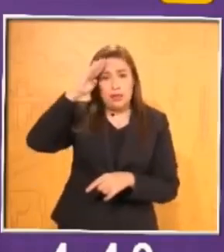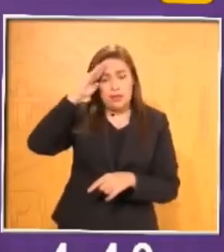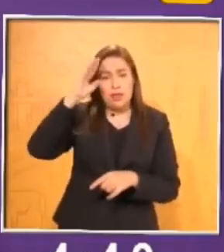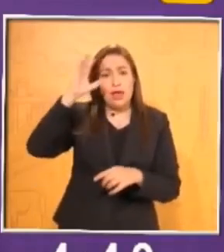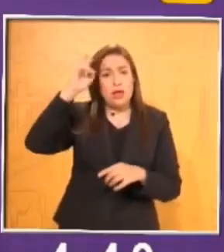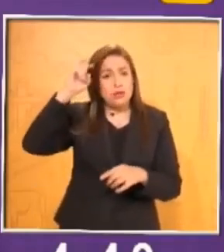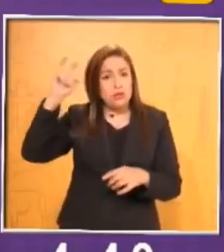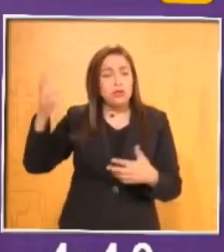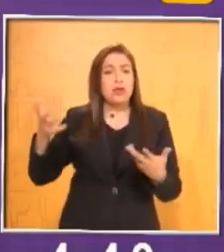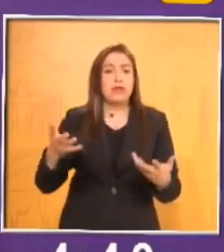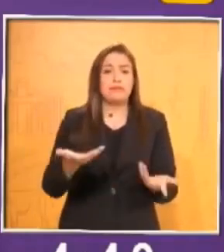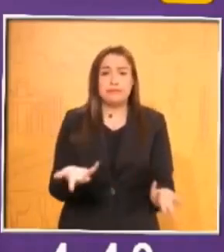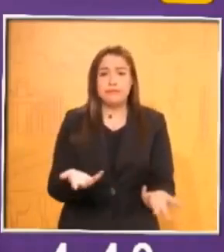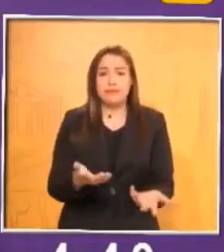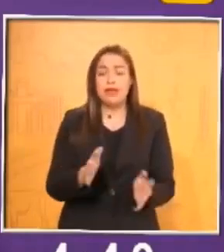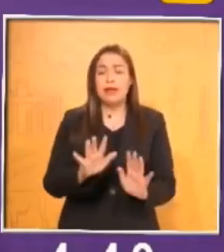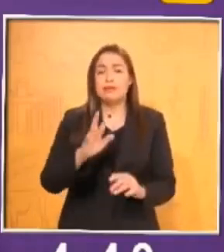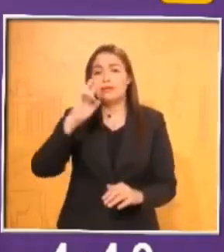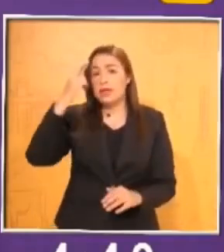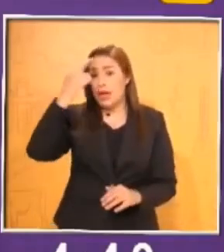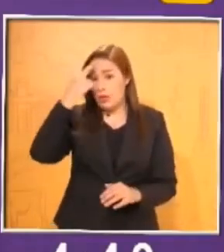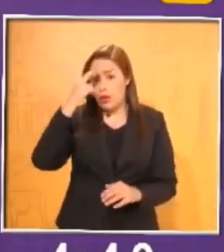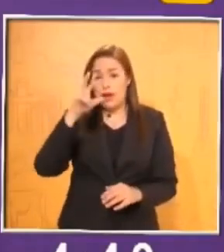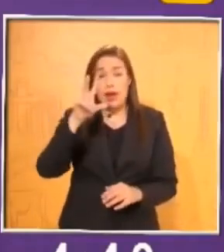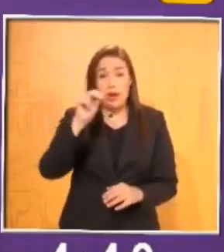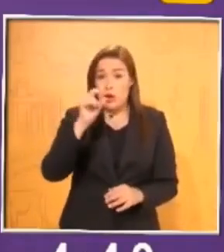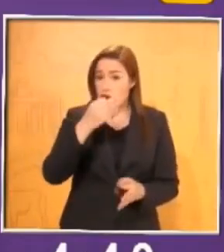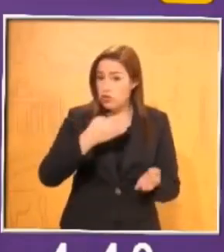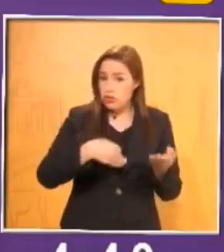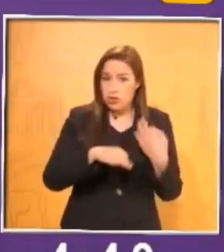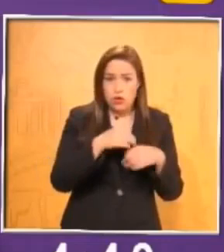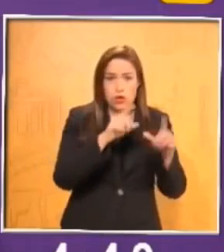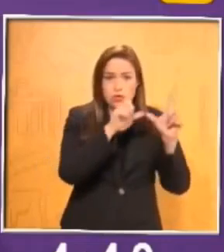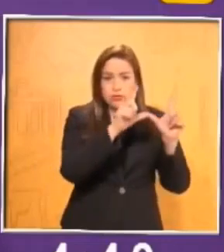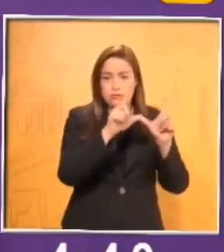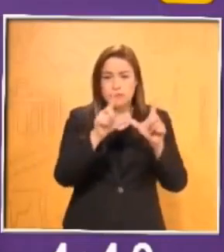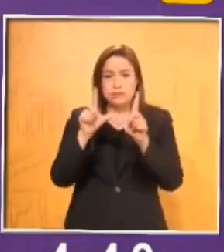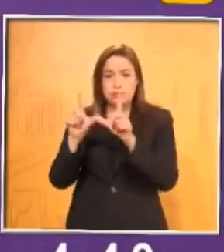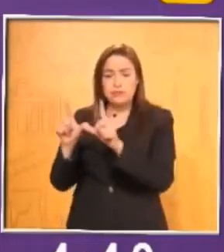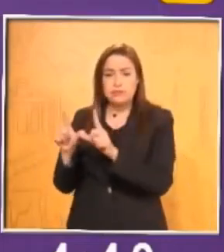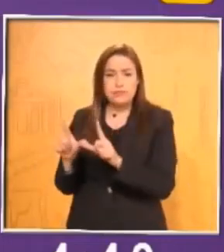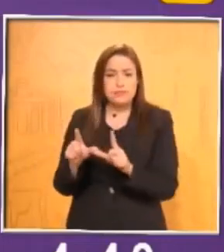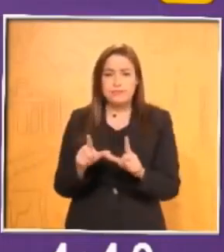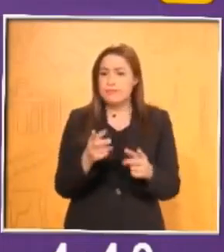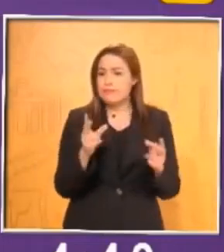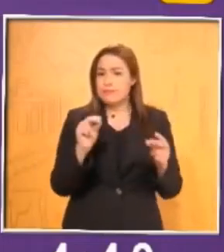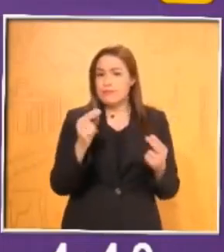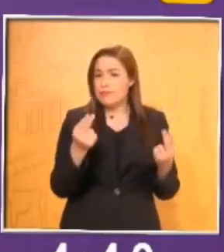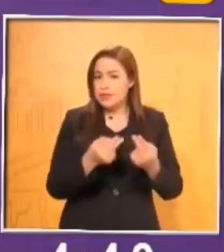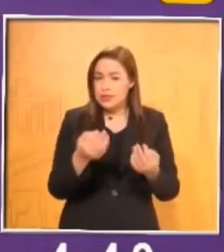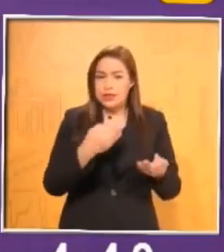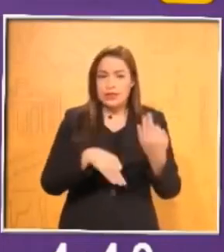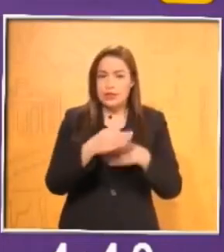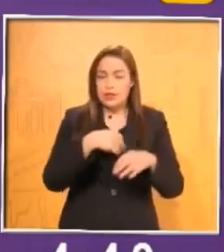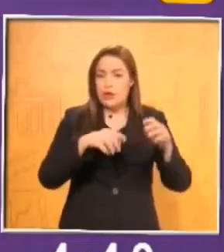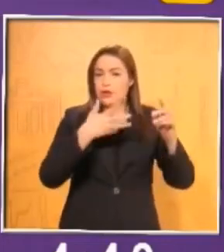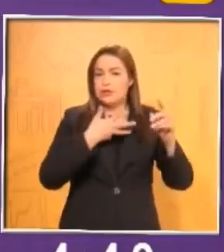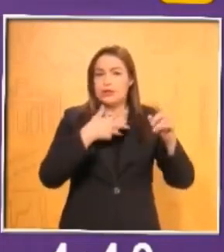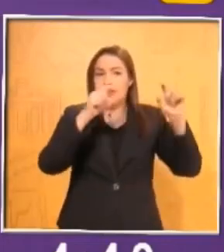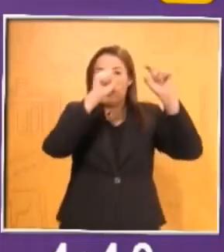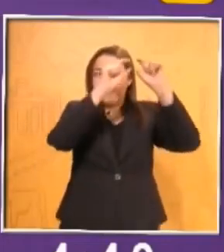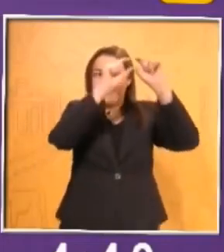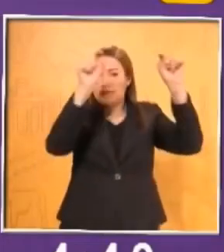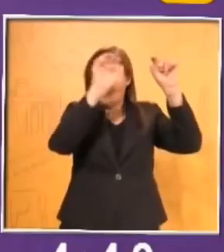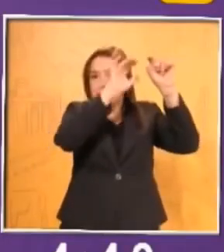not always you are going to find the topic or the name of your comic strip on the first panel. You